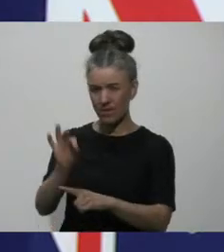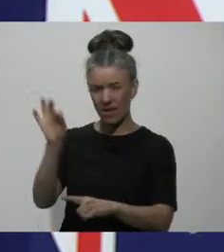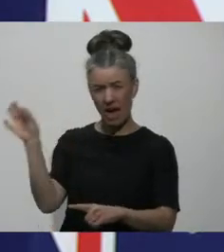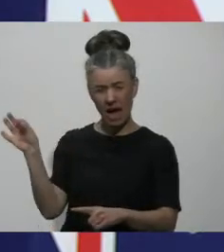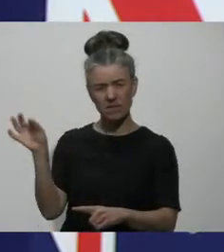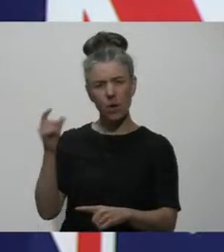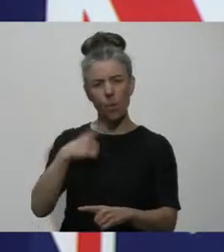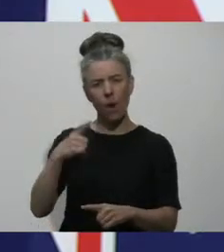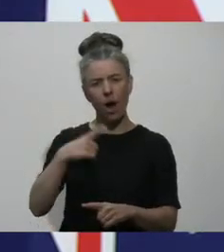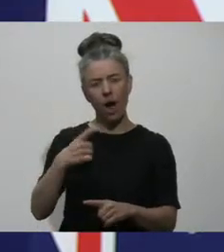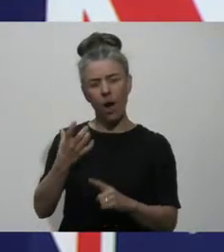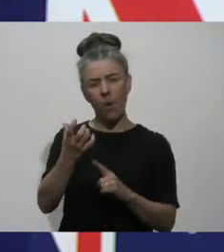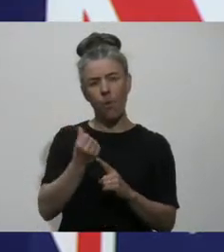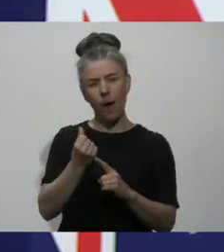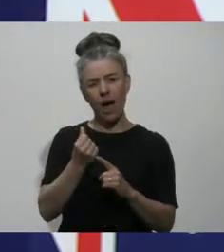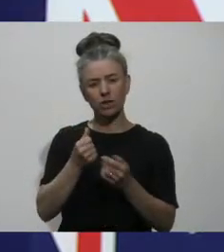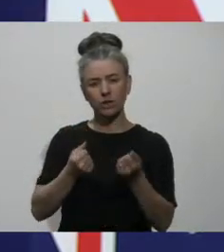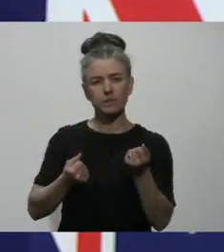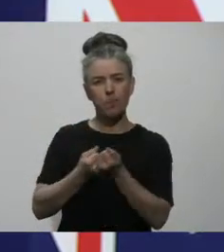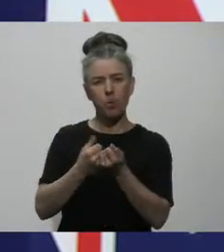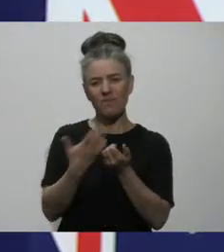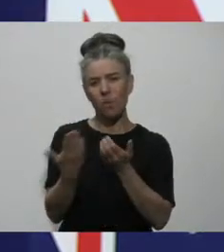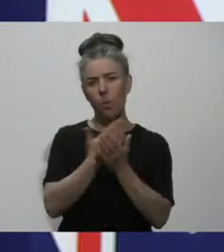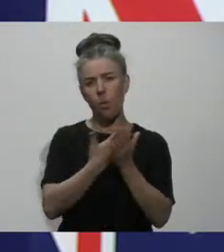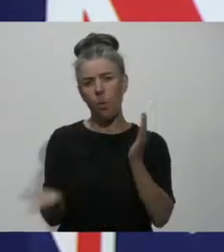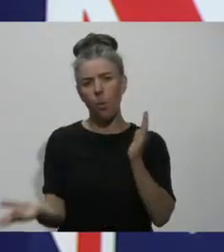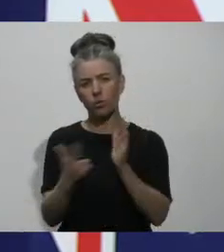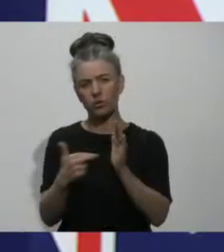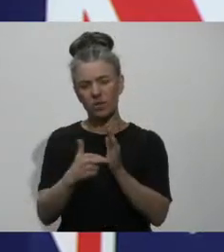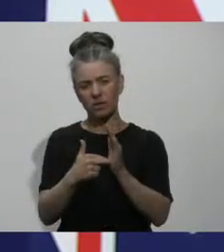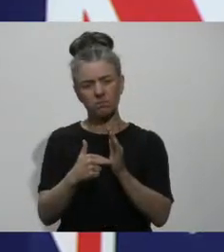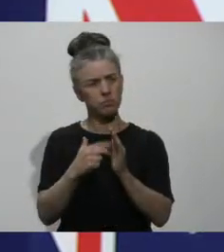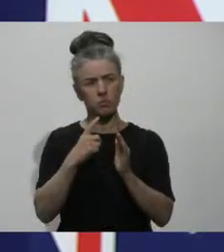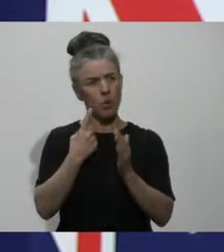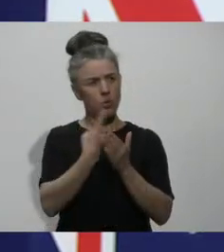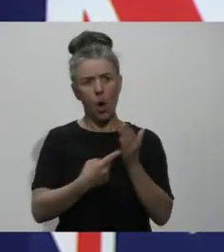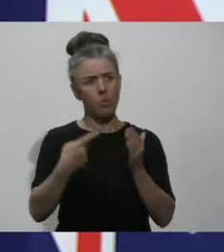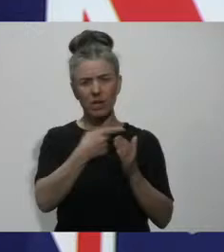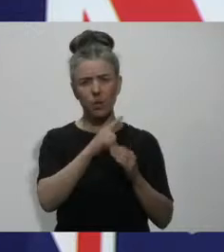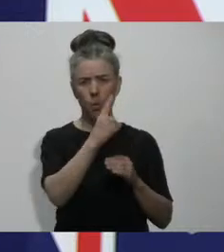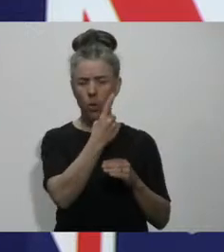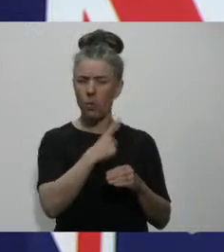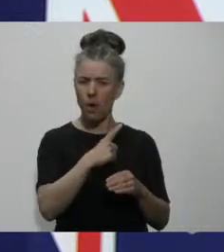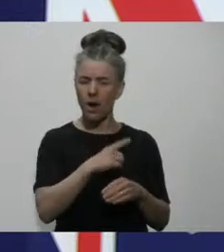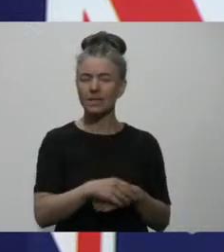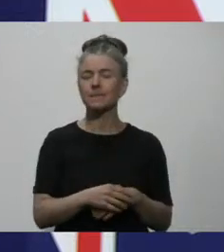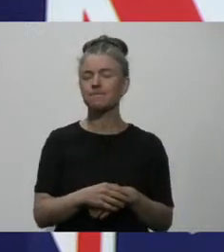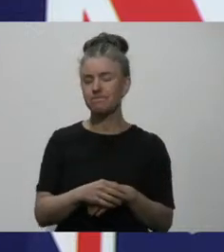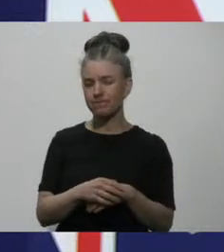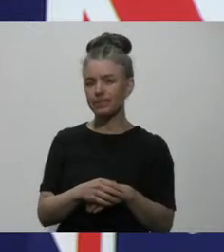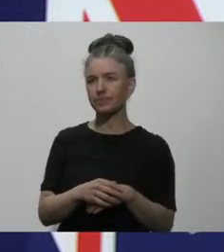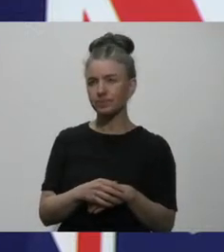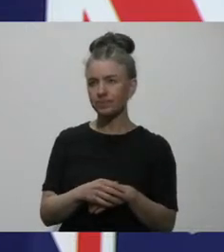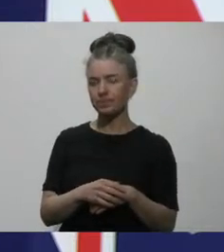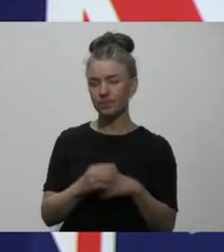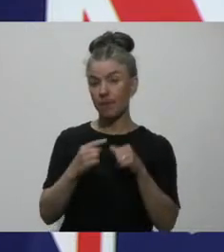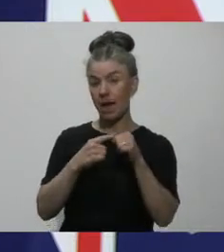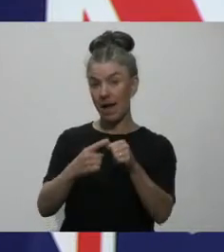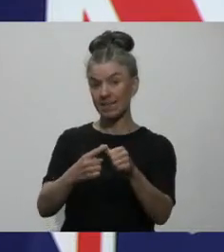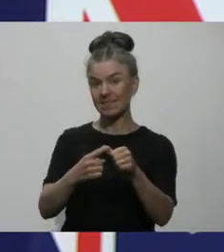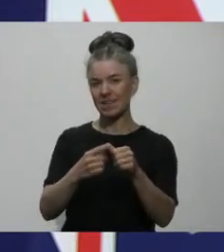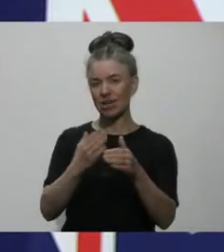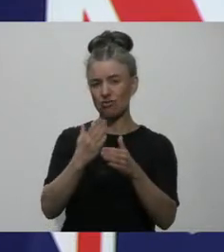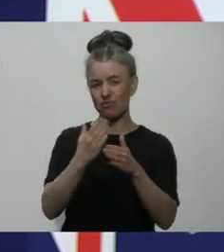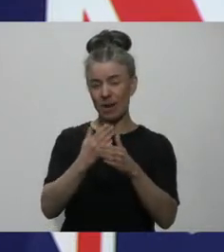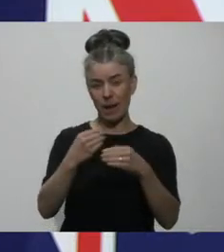example, rather than nationwide? Yeah, look, certainly we considered that idea. The issue we've got is that those regional boundaries don't really work when you start to